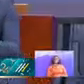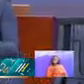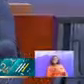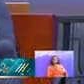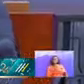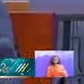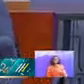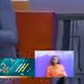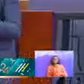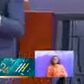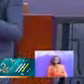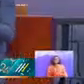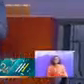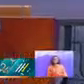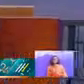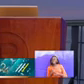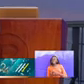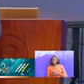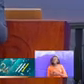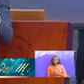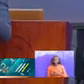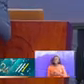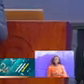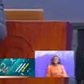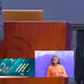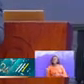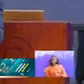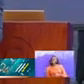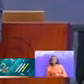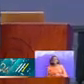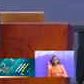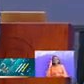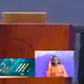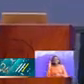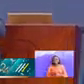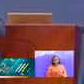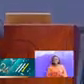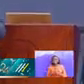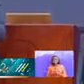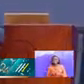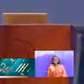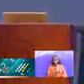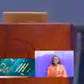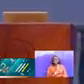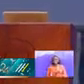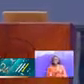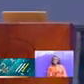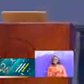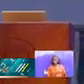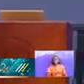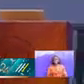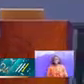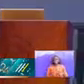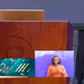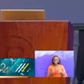you some debates end because one of the things you know when you are in Christ there's nothing you can give Christ oh